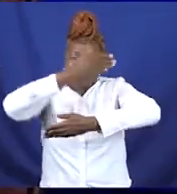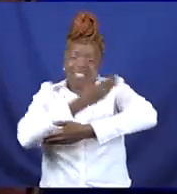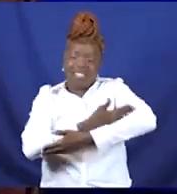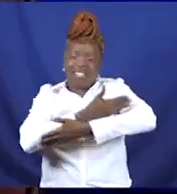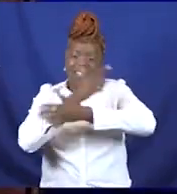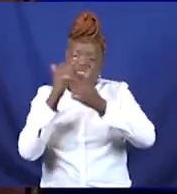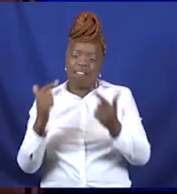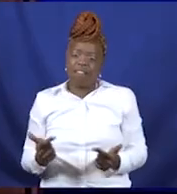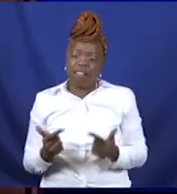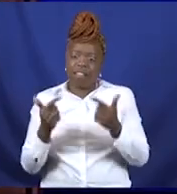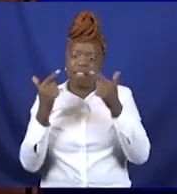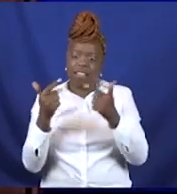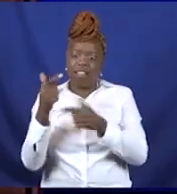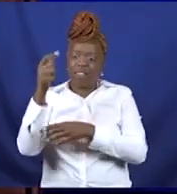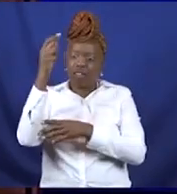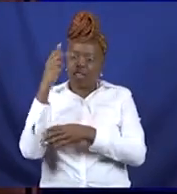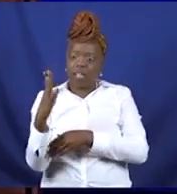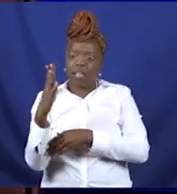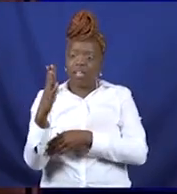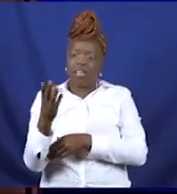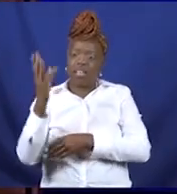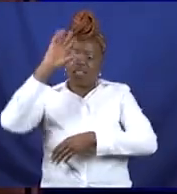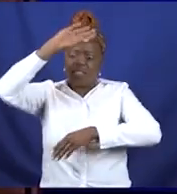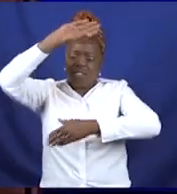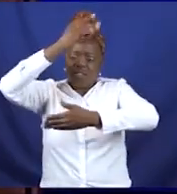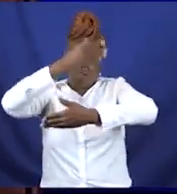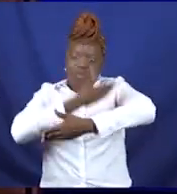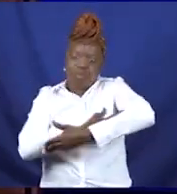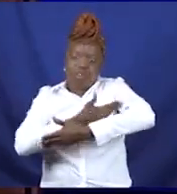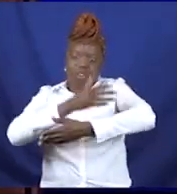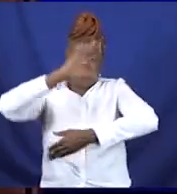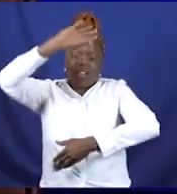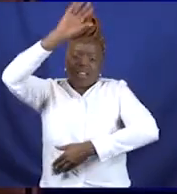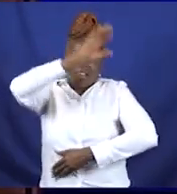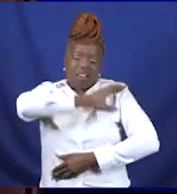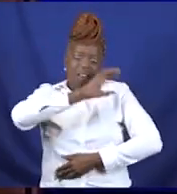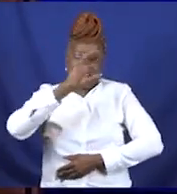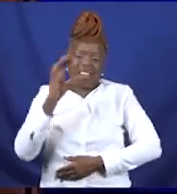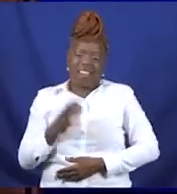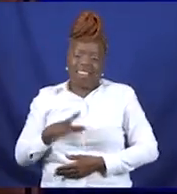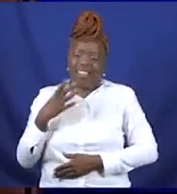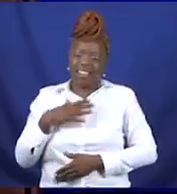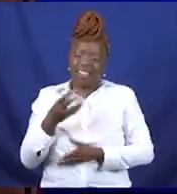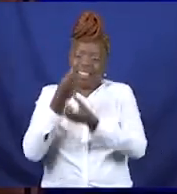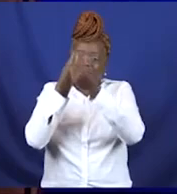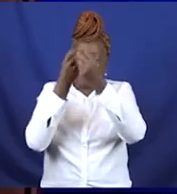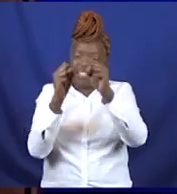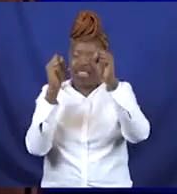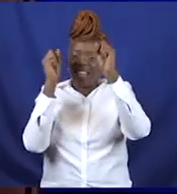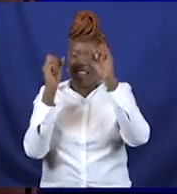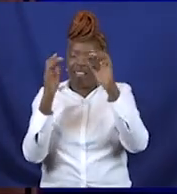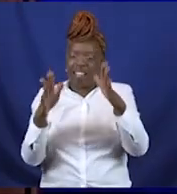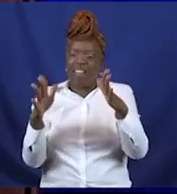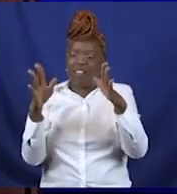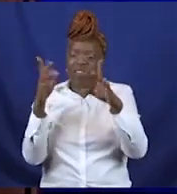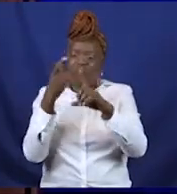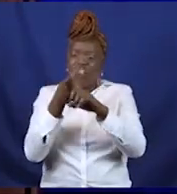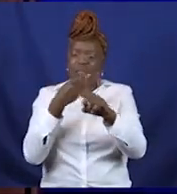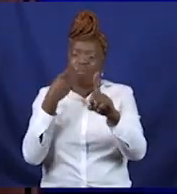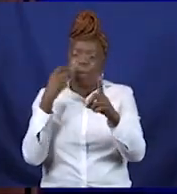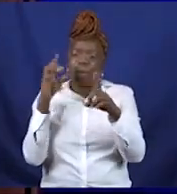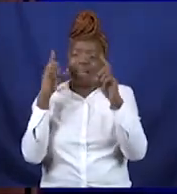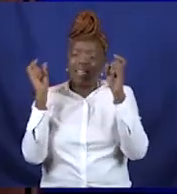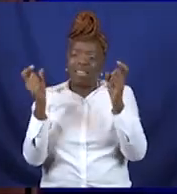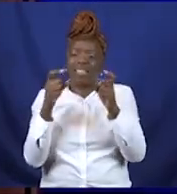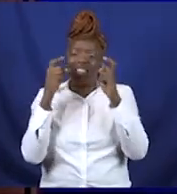of God, but he's the Christ. He's the Messiah. He was the one sent to save me from my